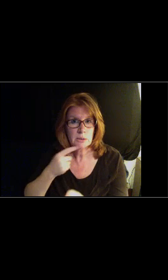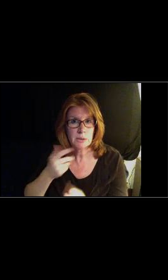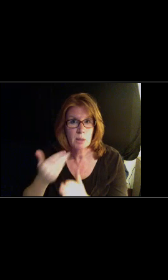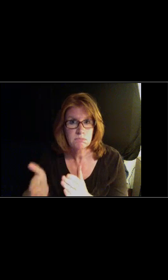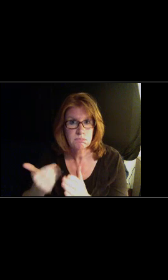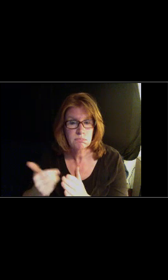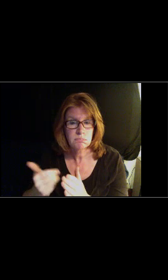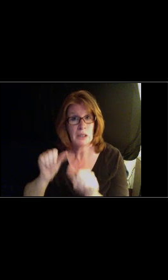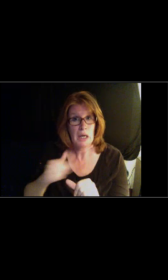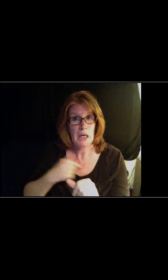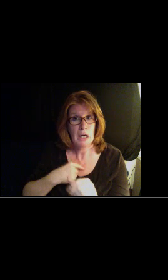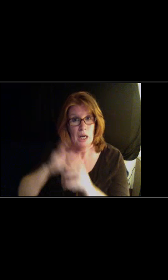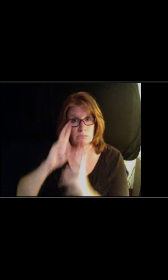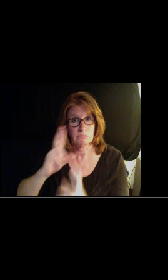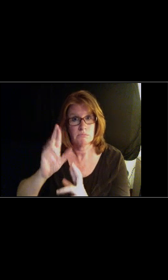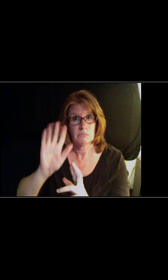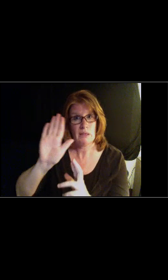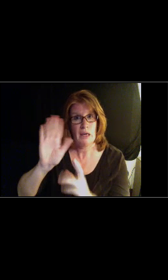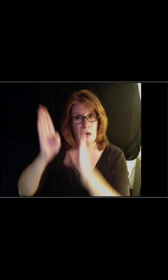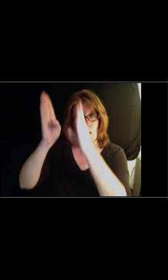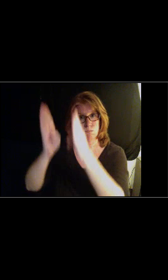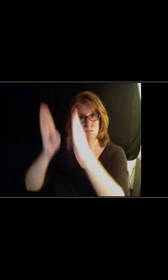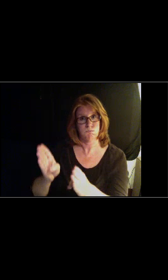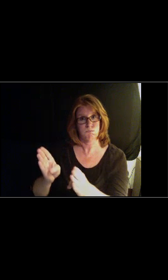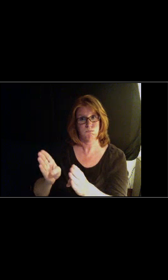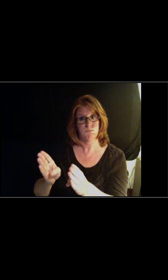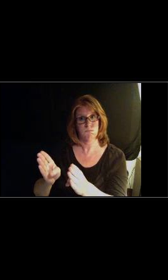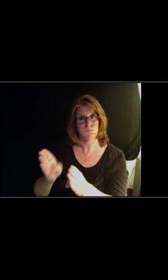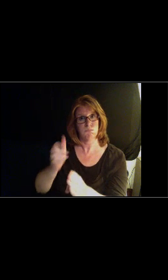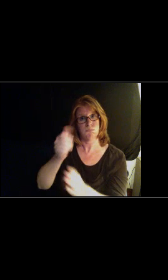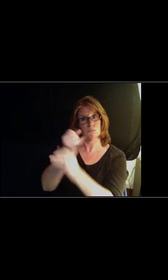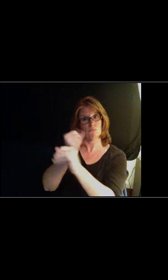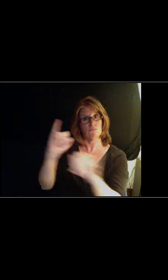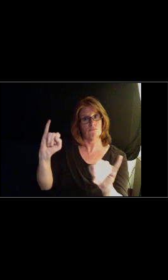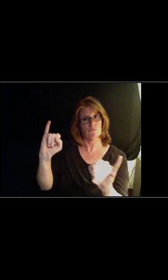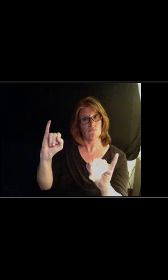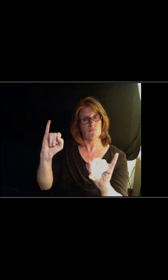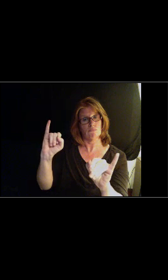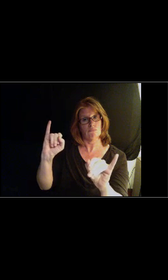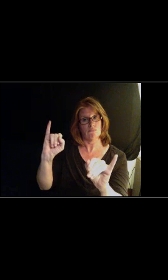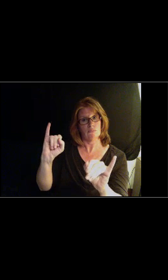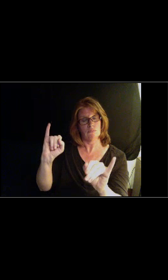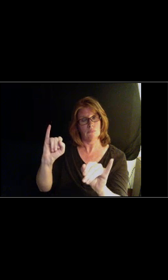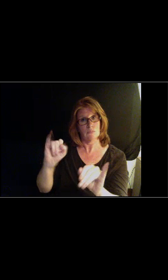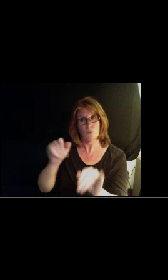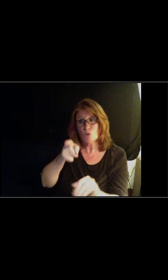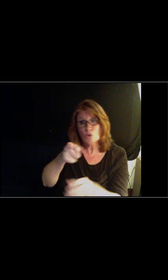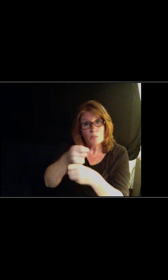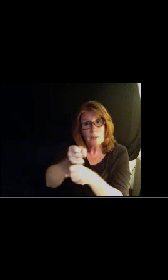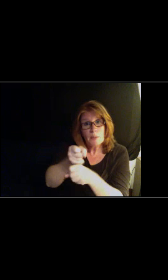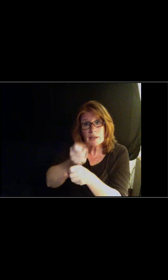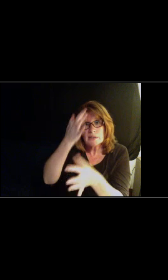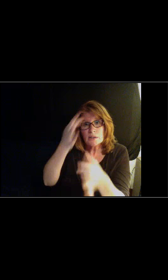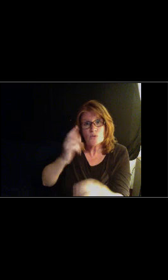using that, but express the value of we're respecting the deaf person's autonomy, their agency,